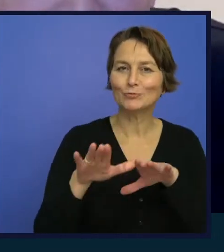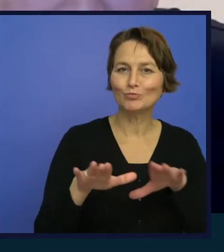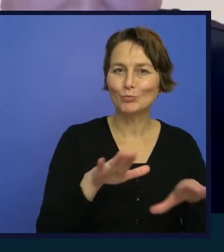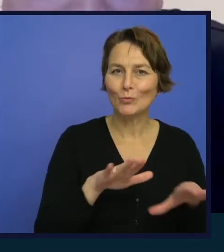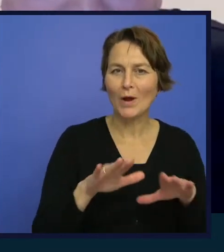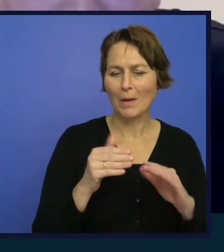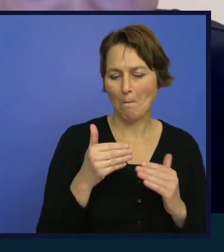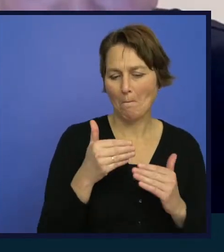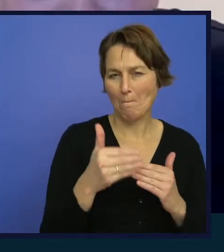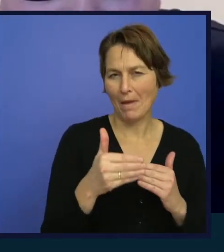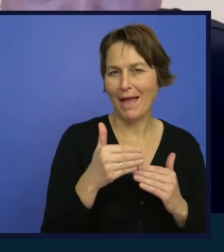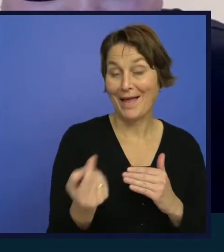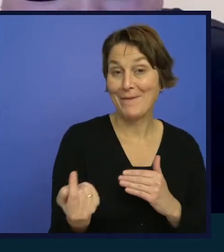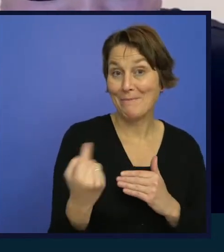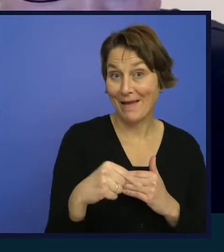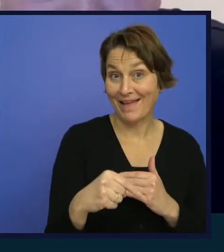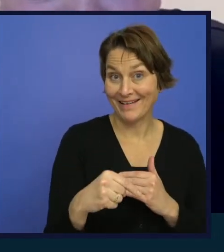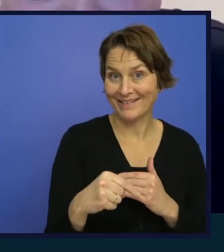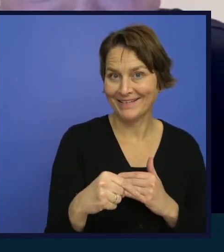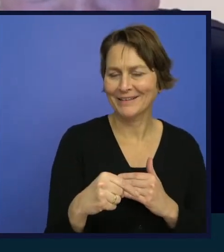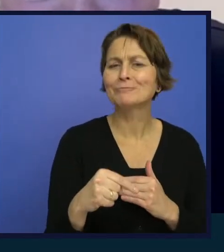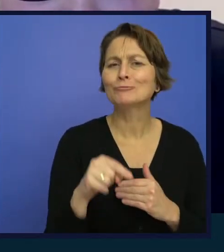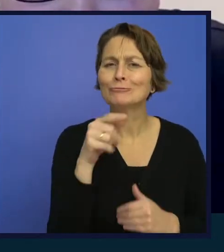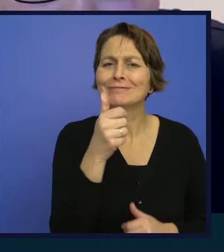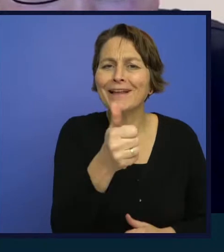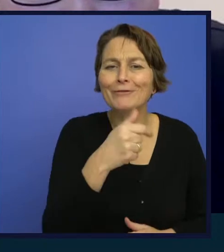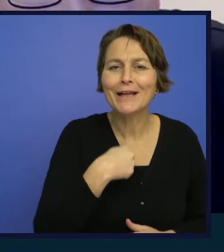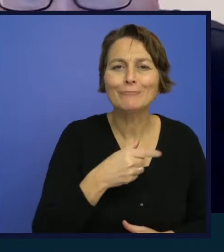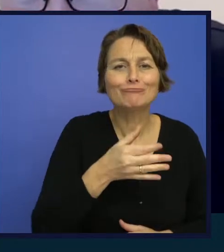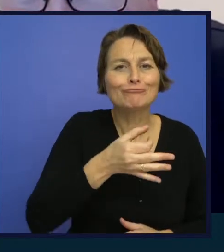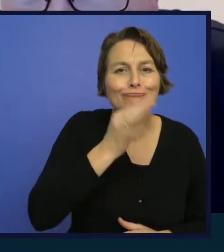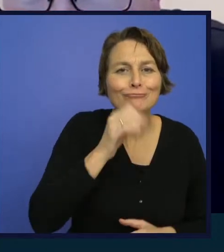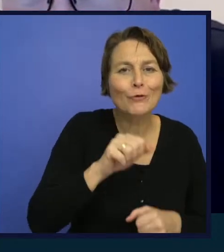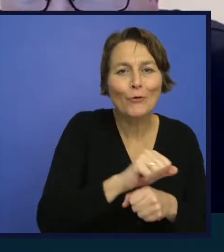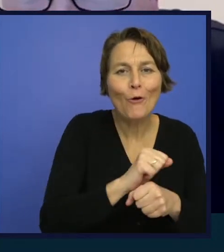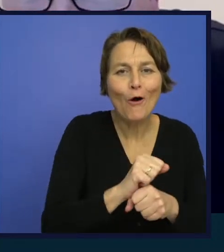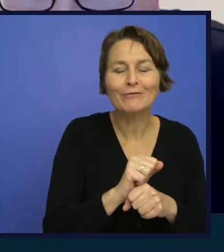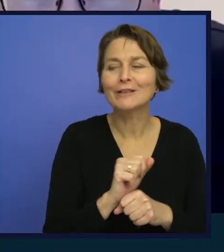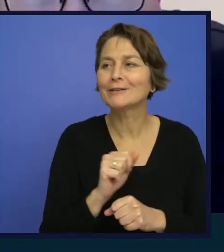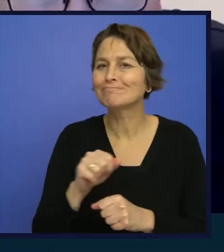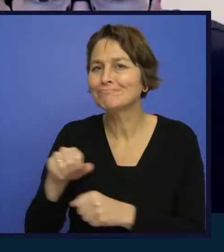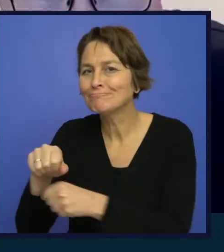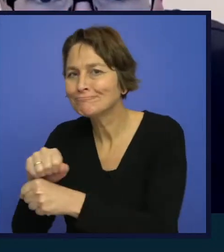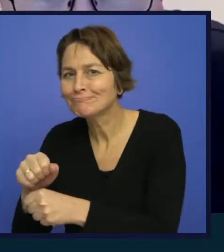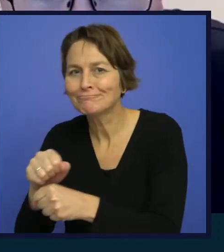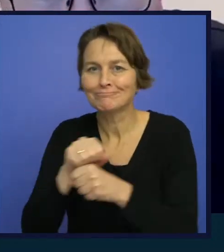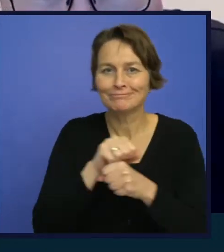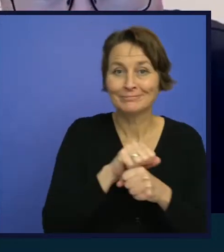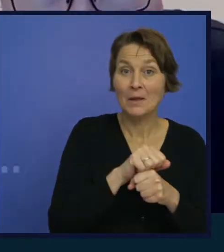couple of minutes with a session from Ida. And first we have a word from our sponsors, I